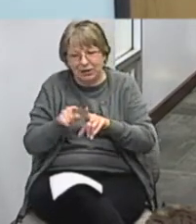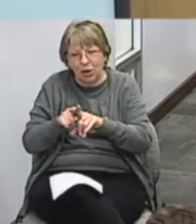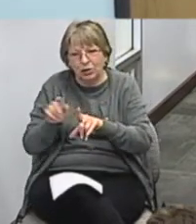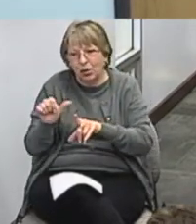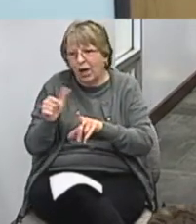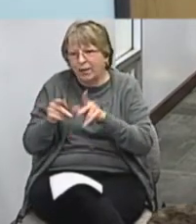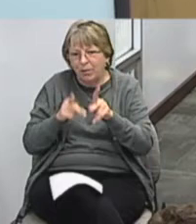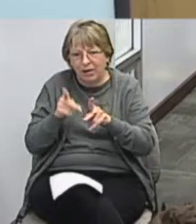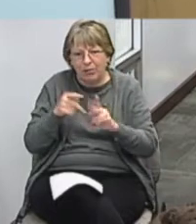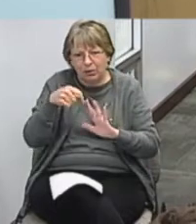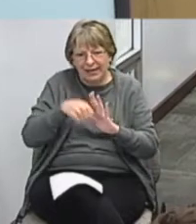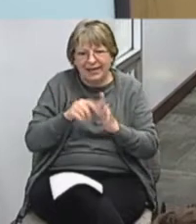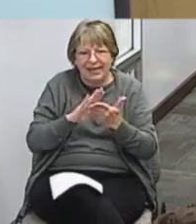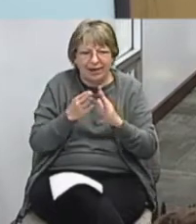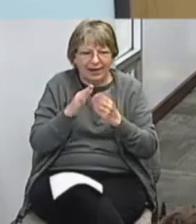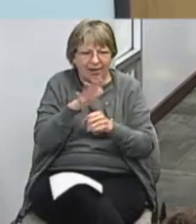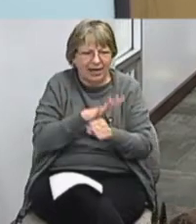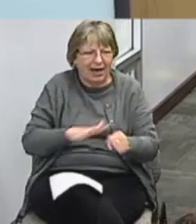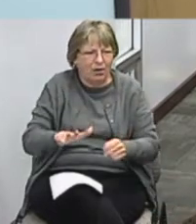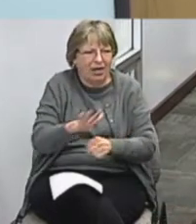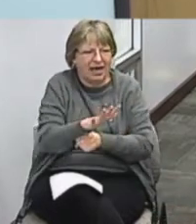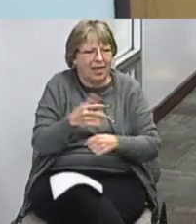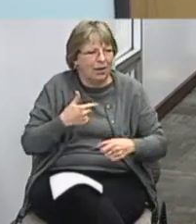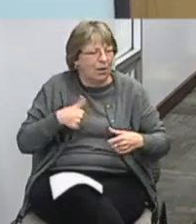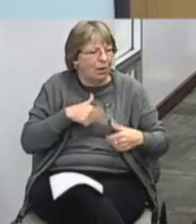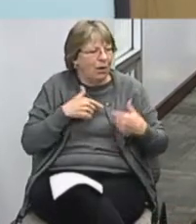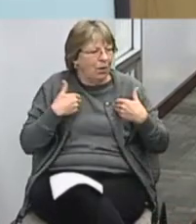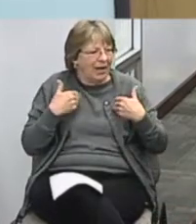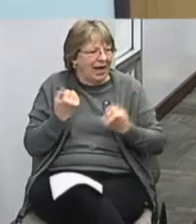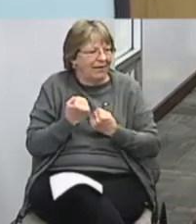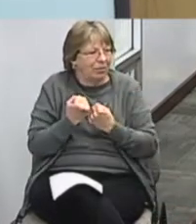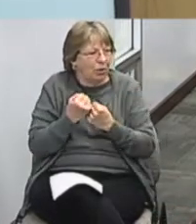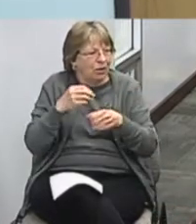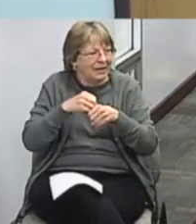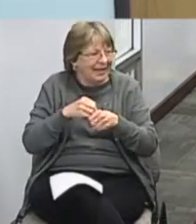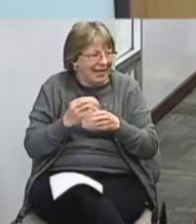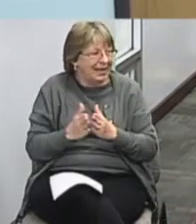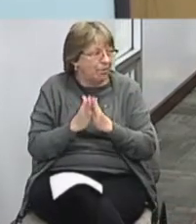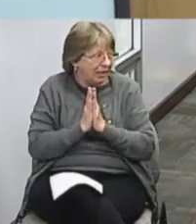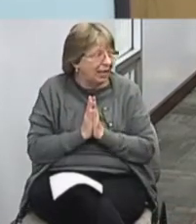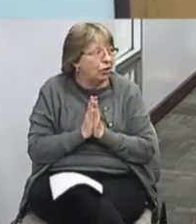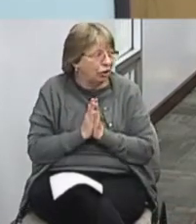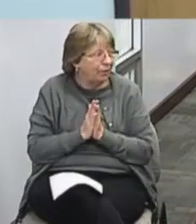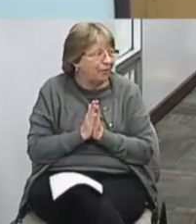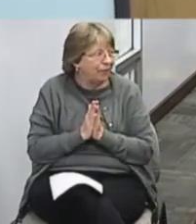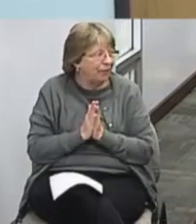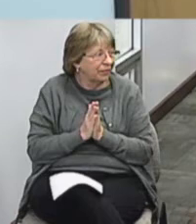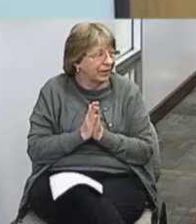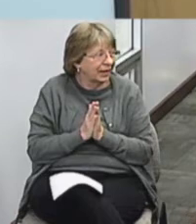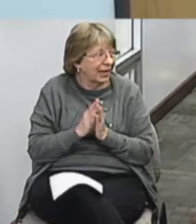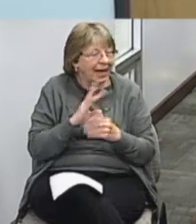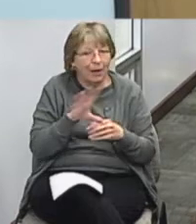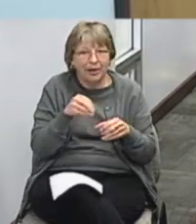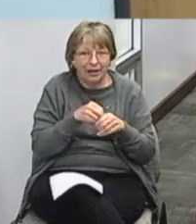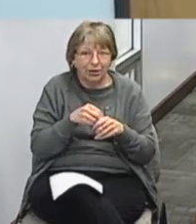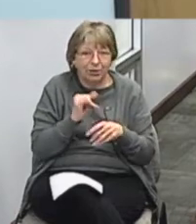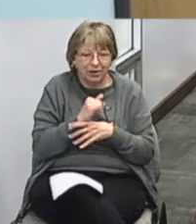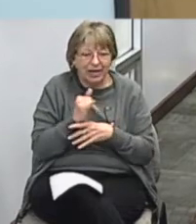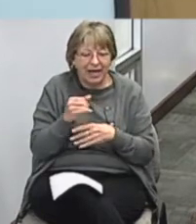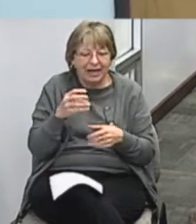people downtown. We have supporters in the petition, which we included it with the